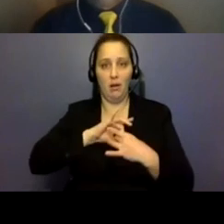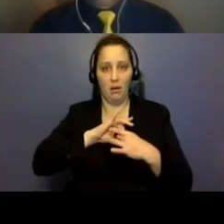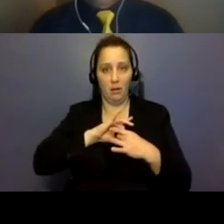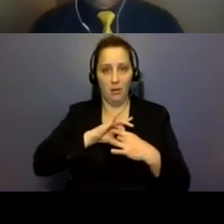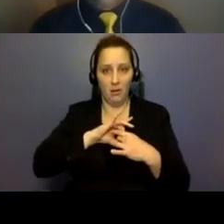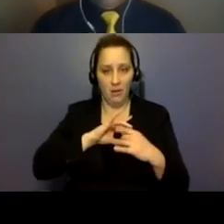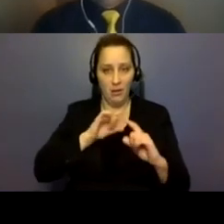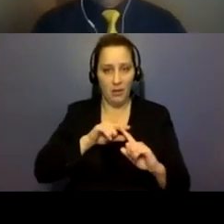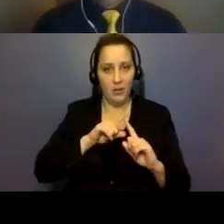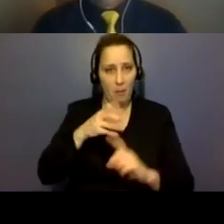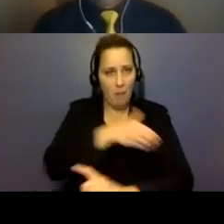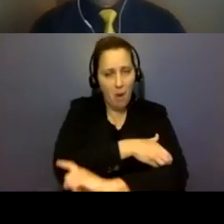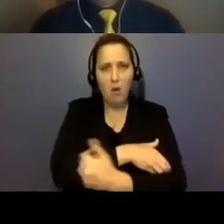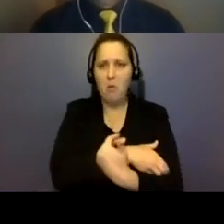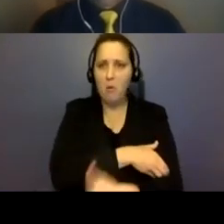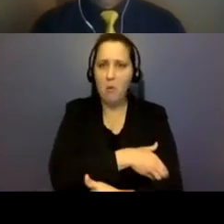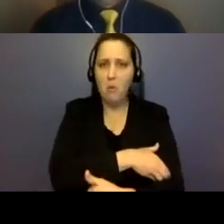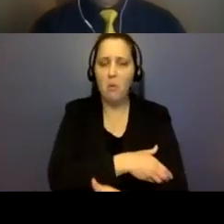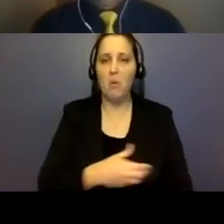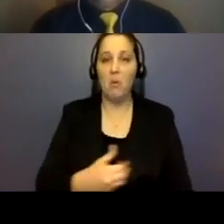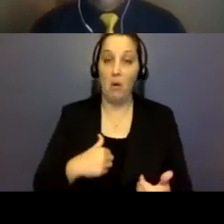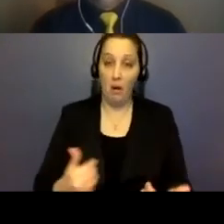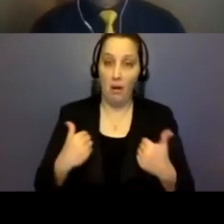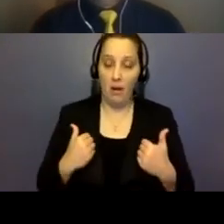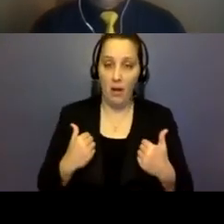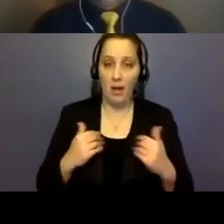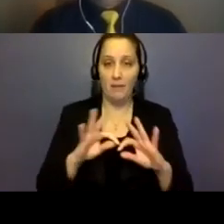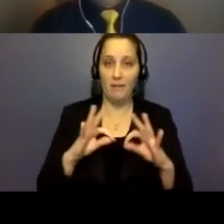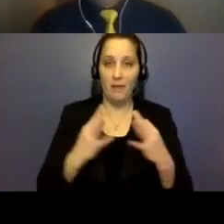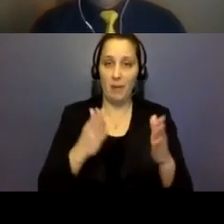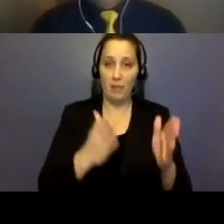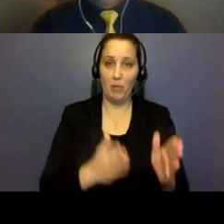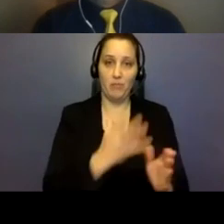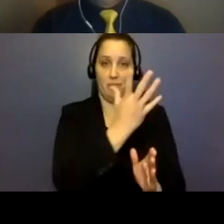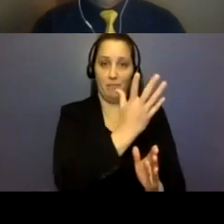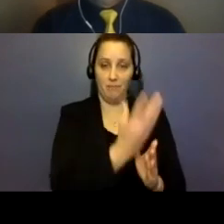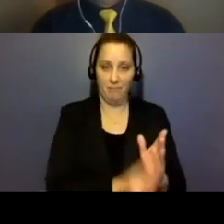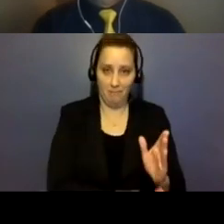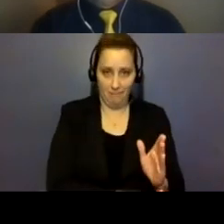that this is so powerful, I had a family member that passed away